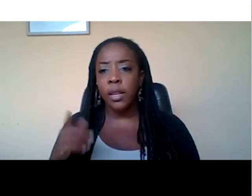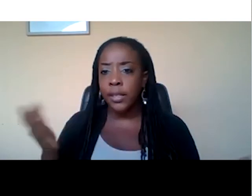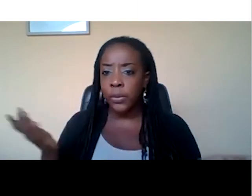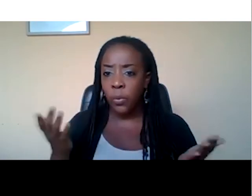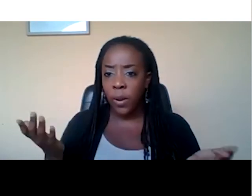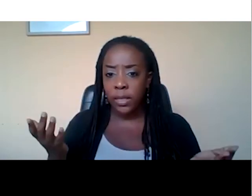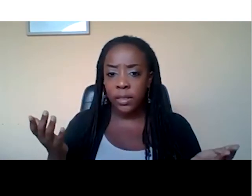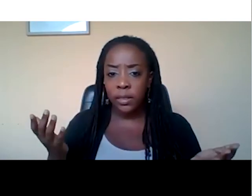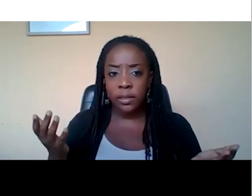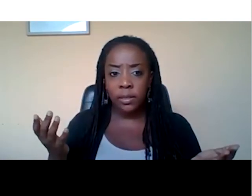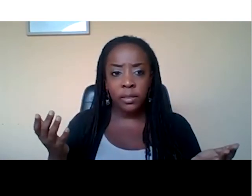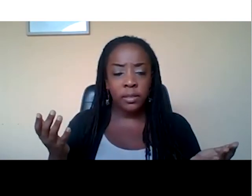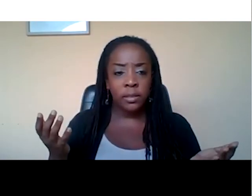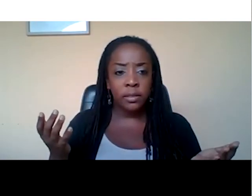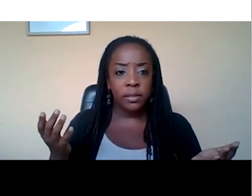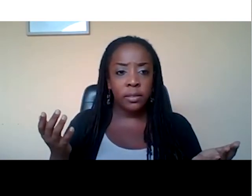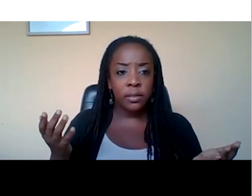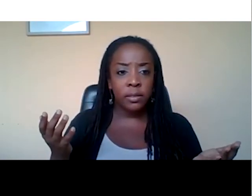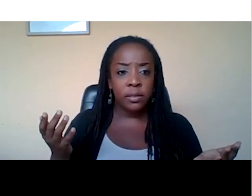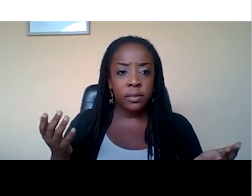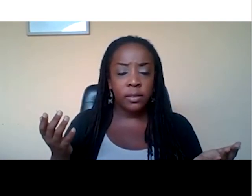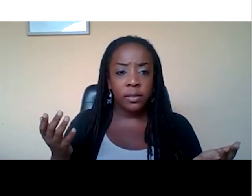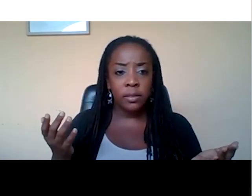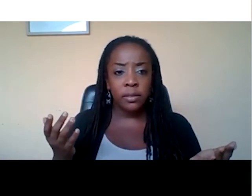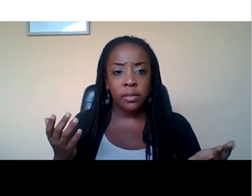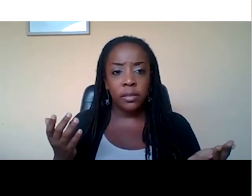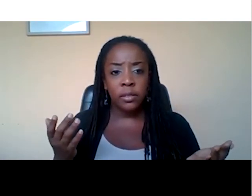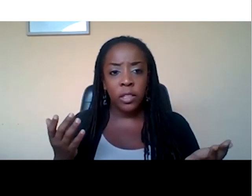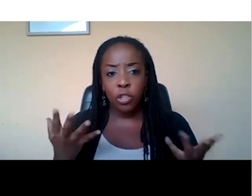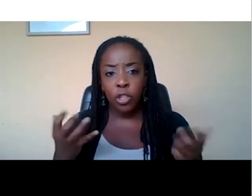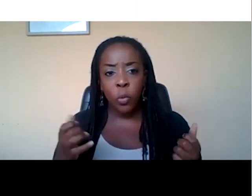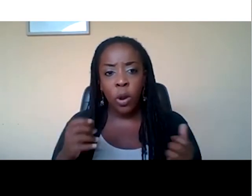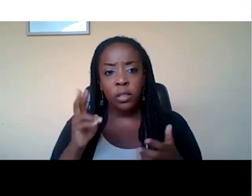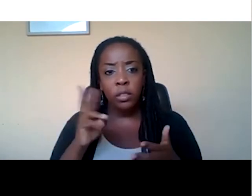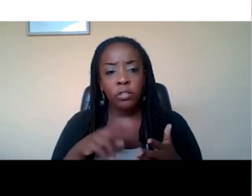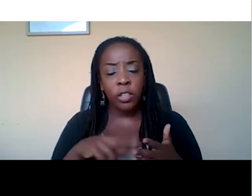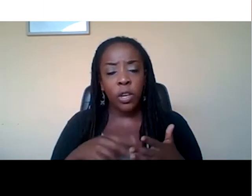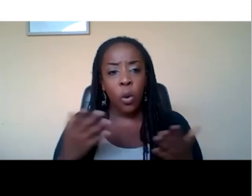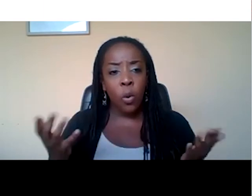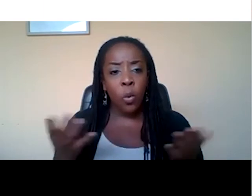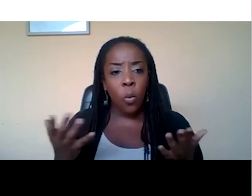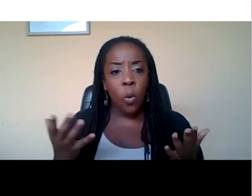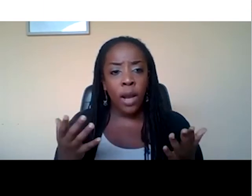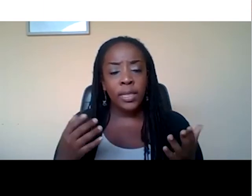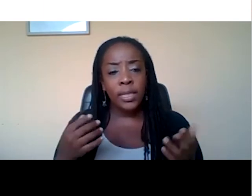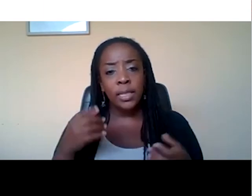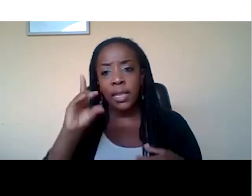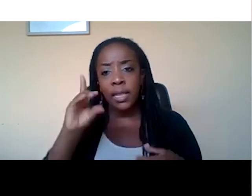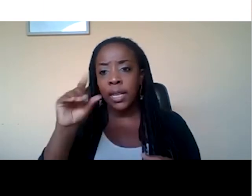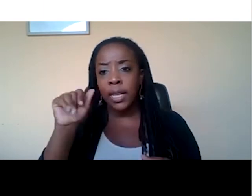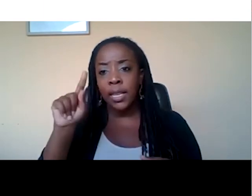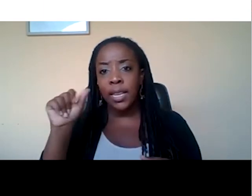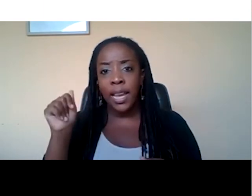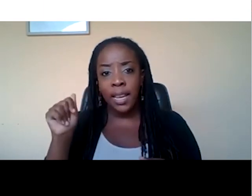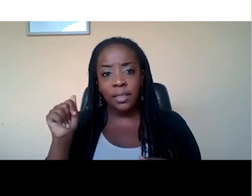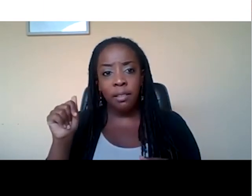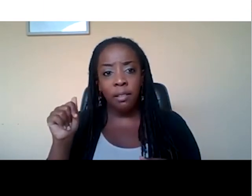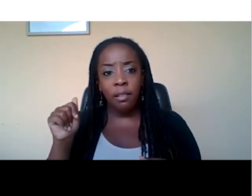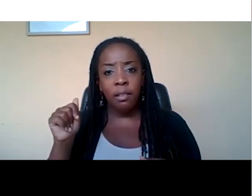questions on census 22? Is that what she's asking us to read? data. Okay, where's that